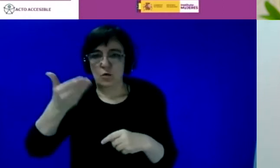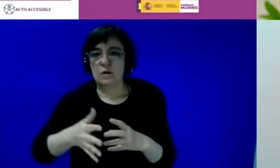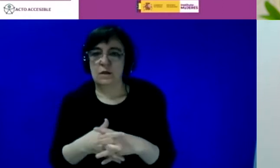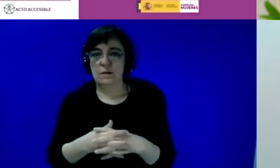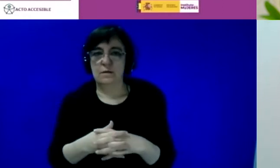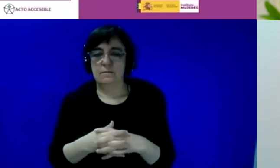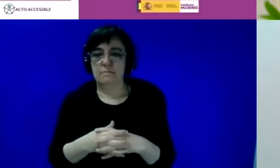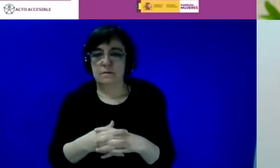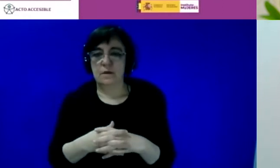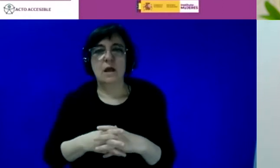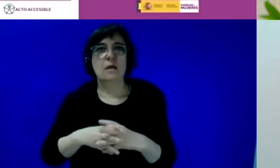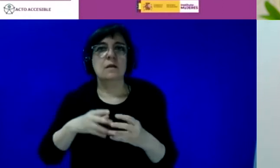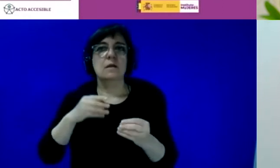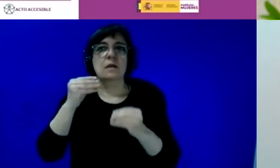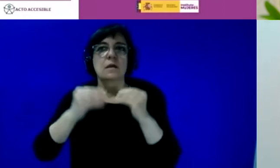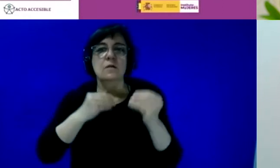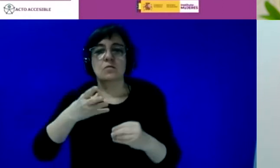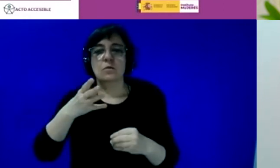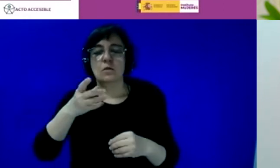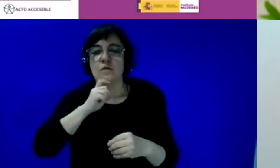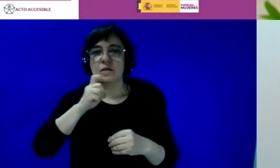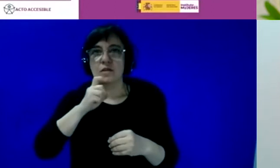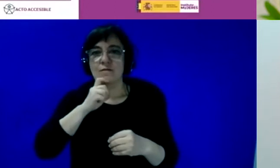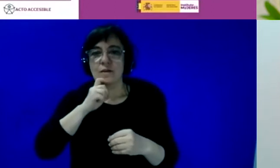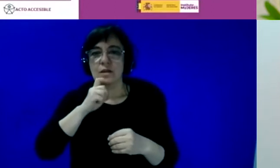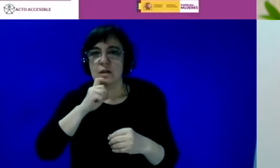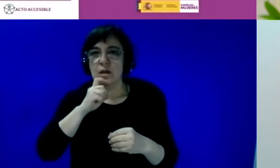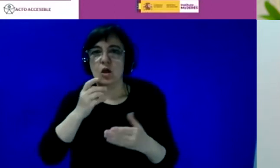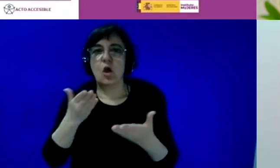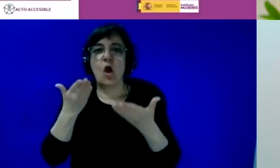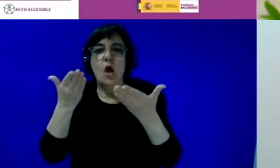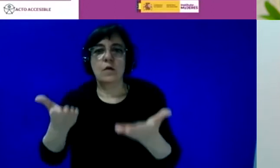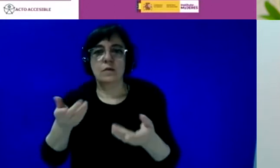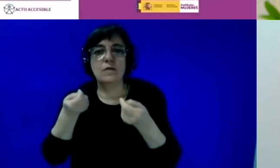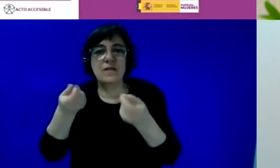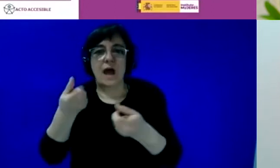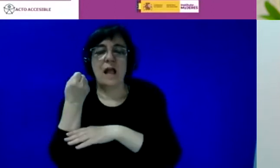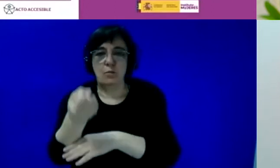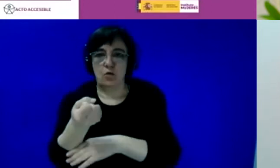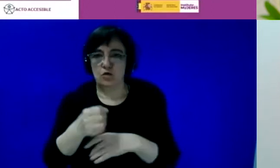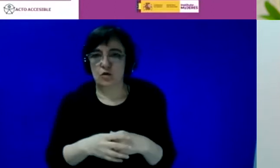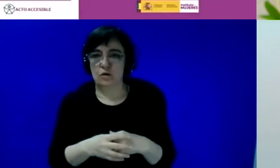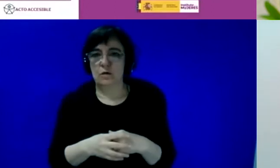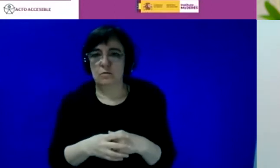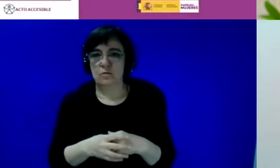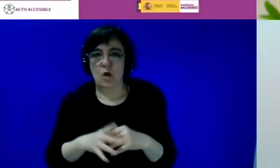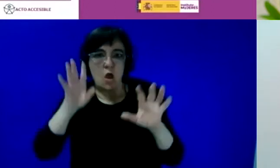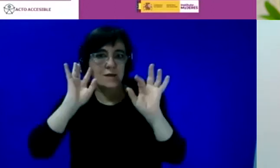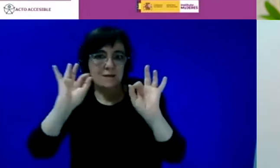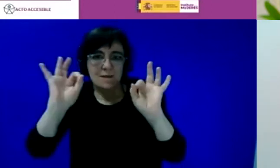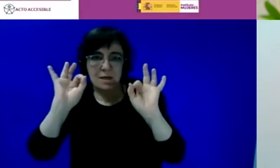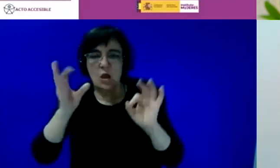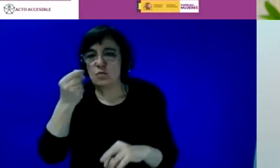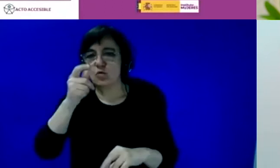give sensible support. And of course, that means that many of the persons that come through the border already